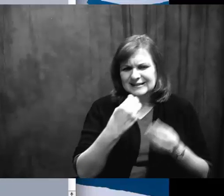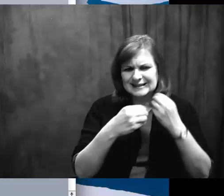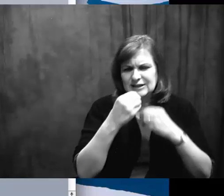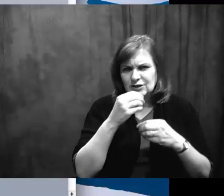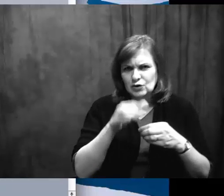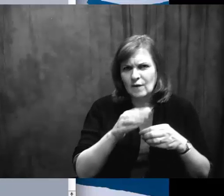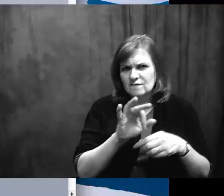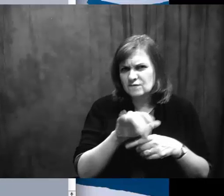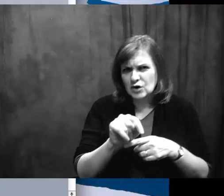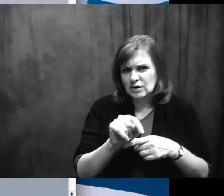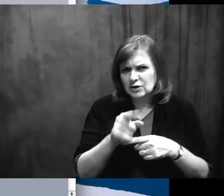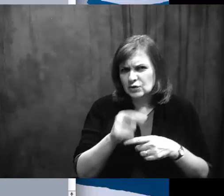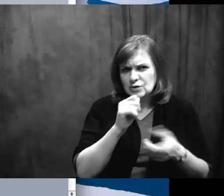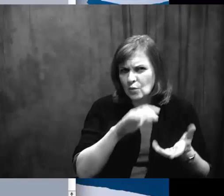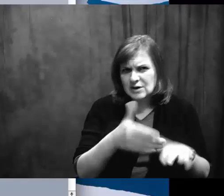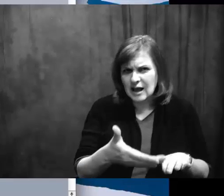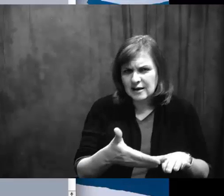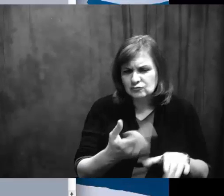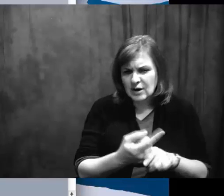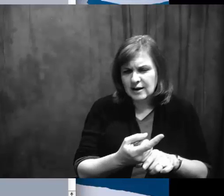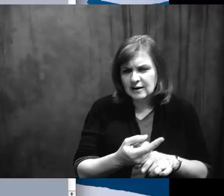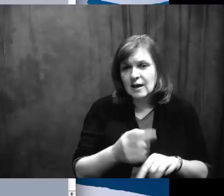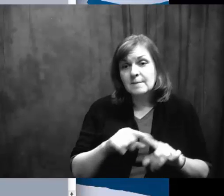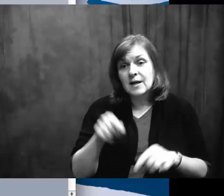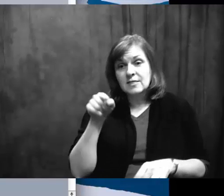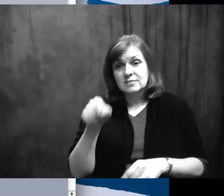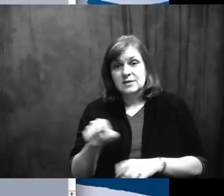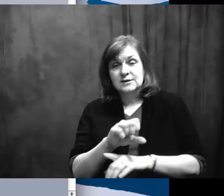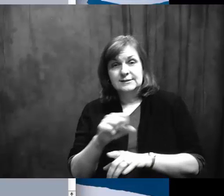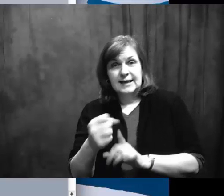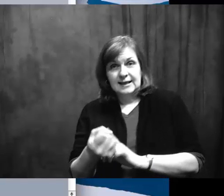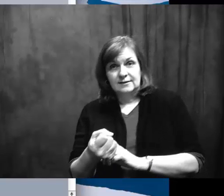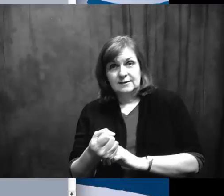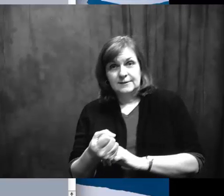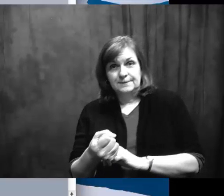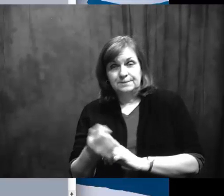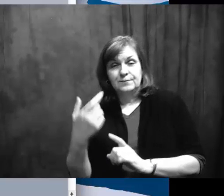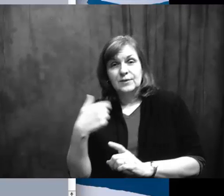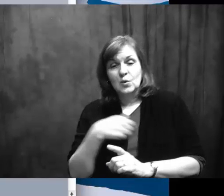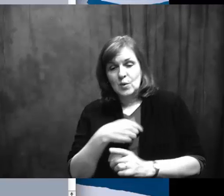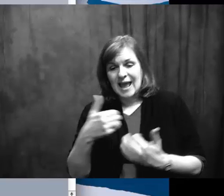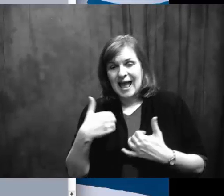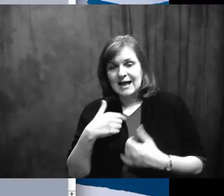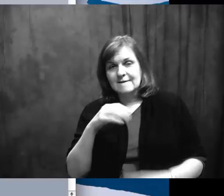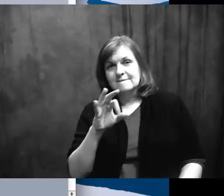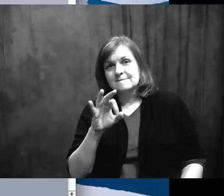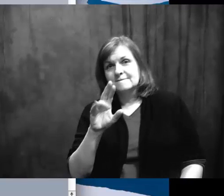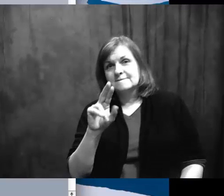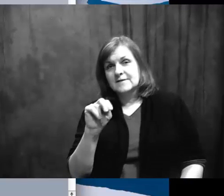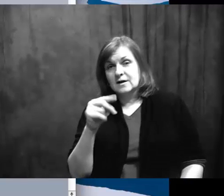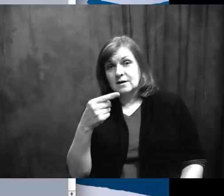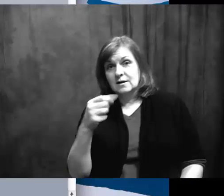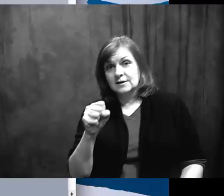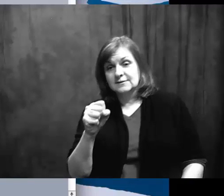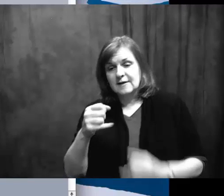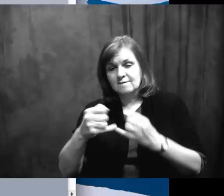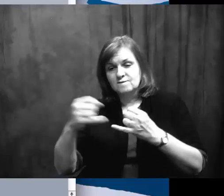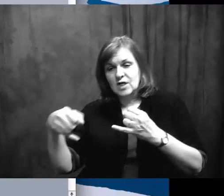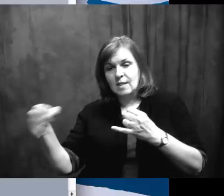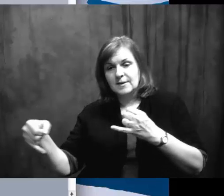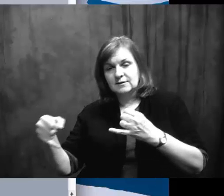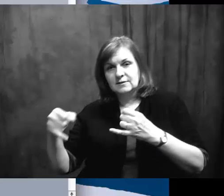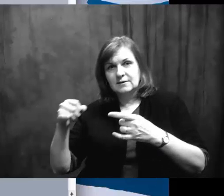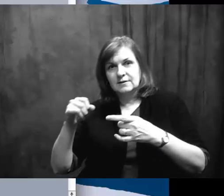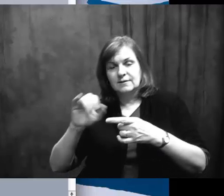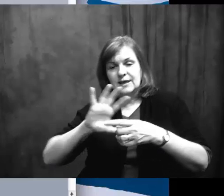you're not dead. Got it. But in this case, what we're looking for are these fungal